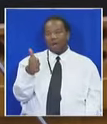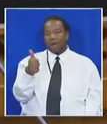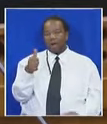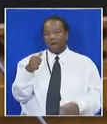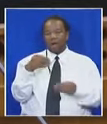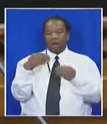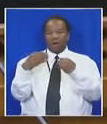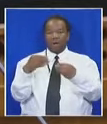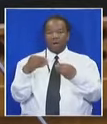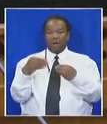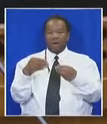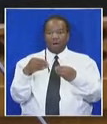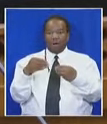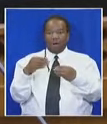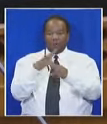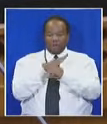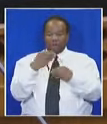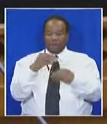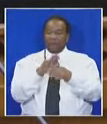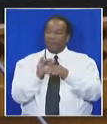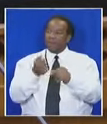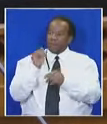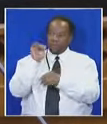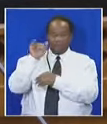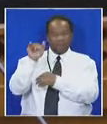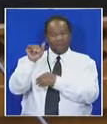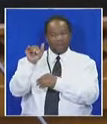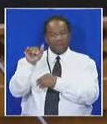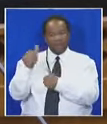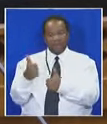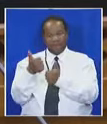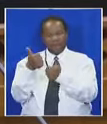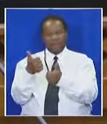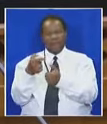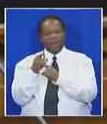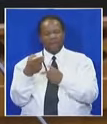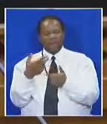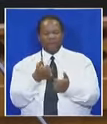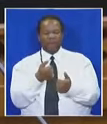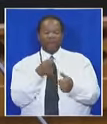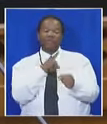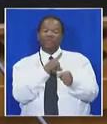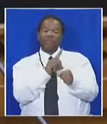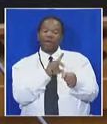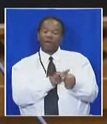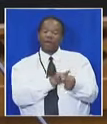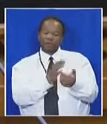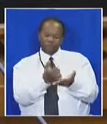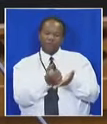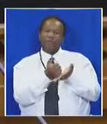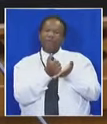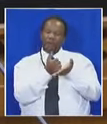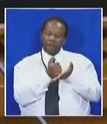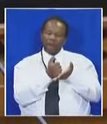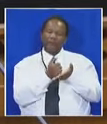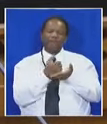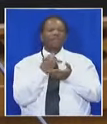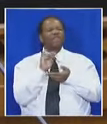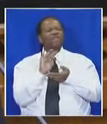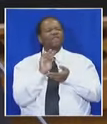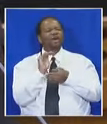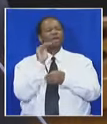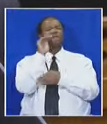employ foreigners? Data collection is some sort of intelligence gathering. Should foreign-owned companies or